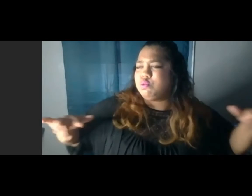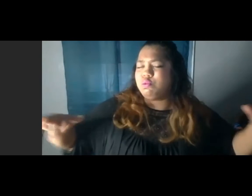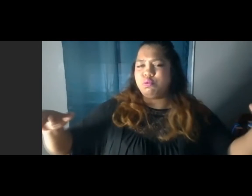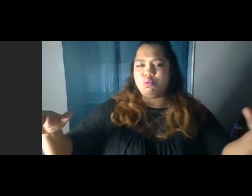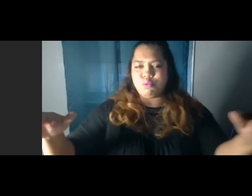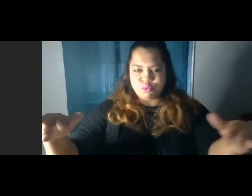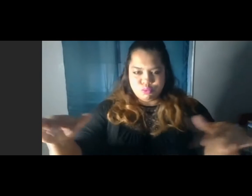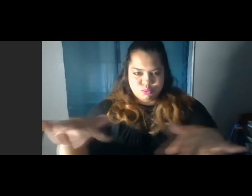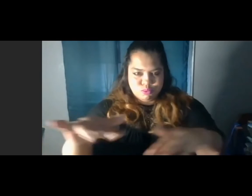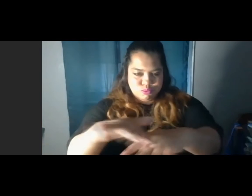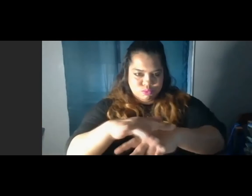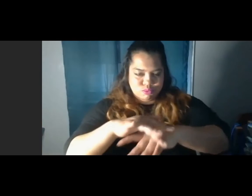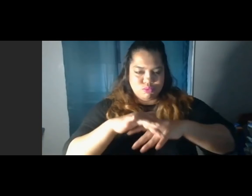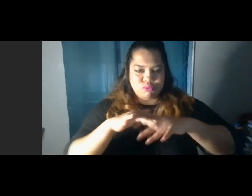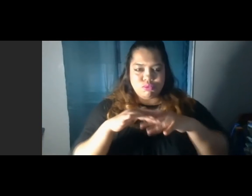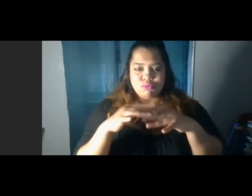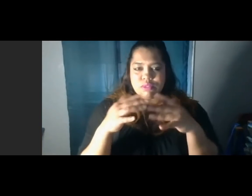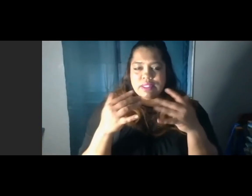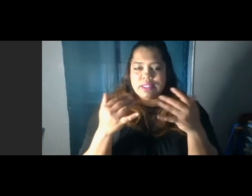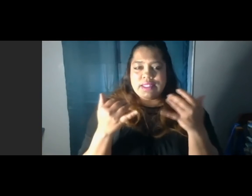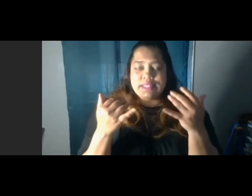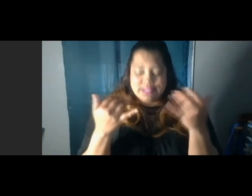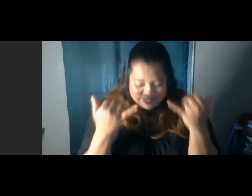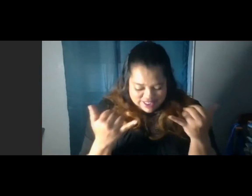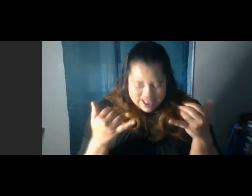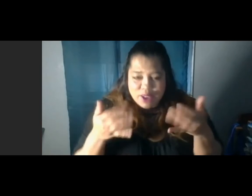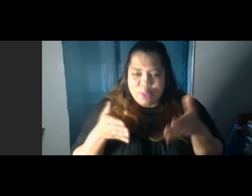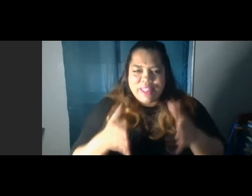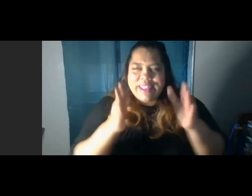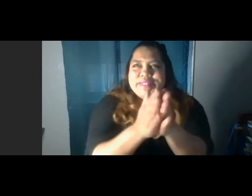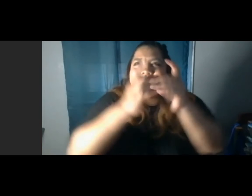the world. Let's celebrate